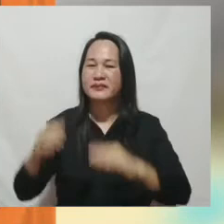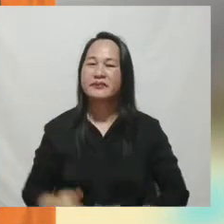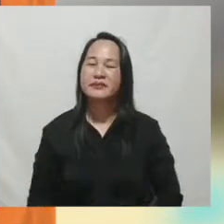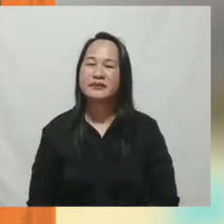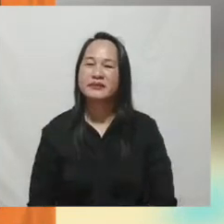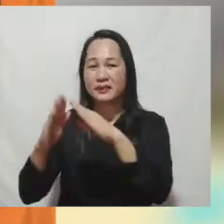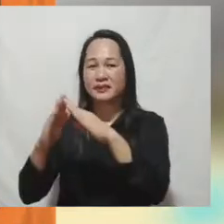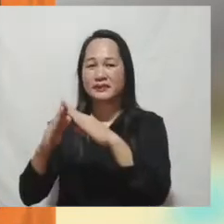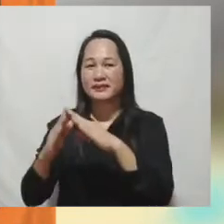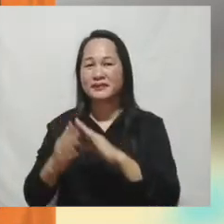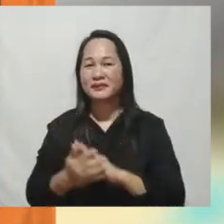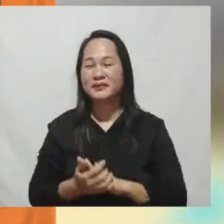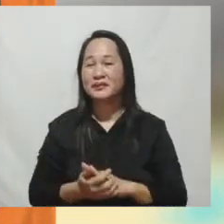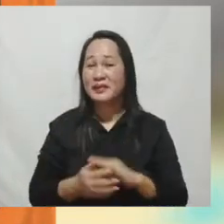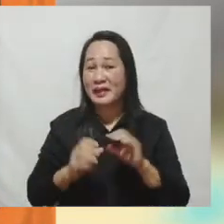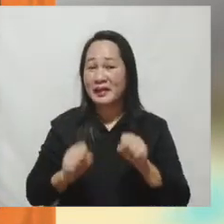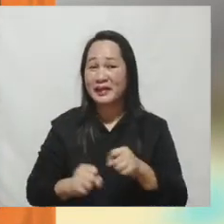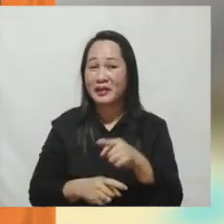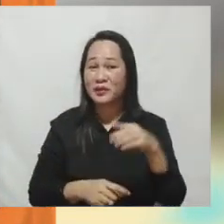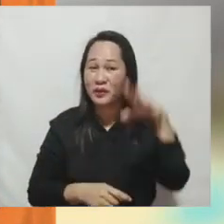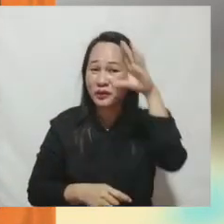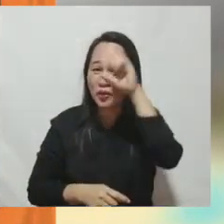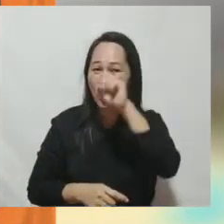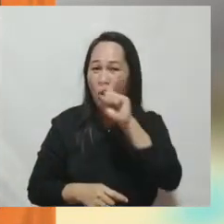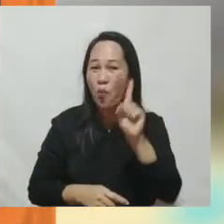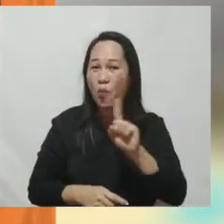Can you guess what sea creature this is?